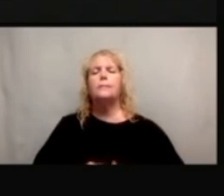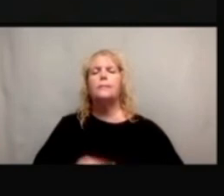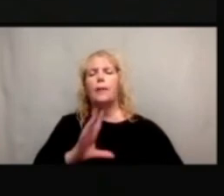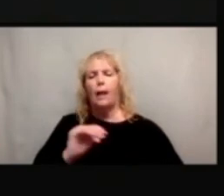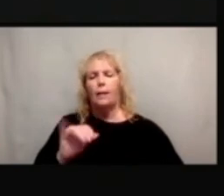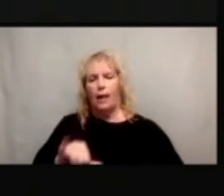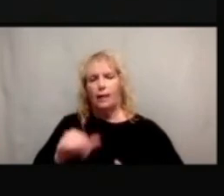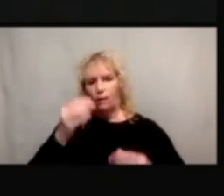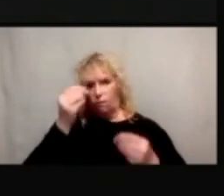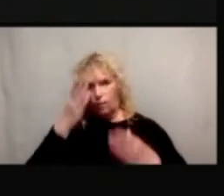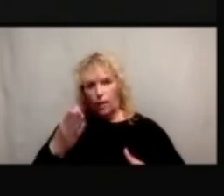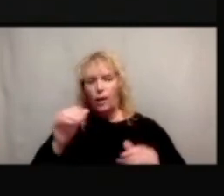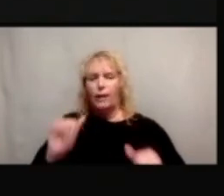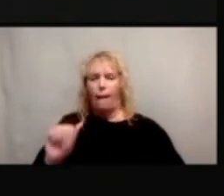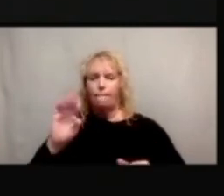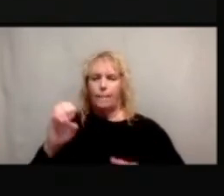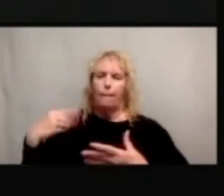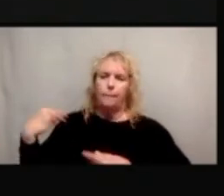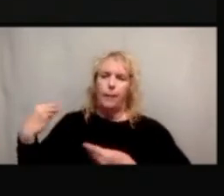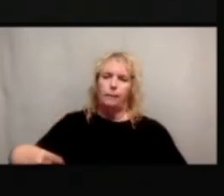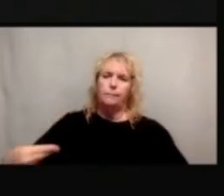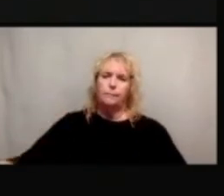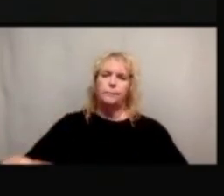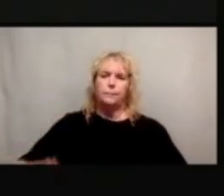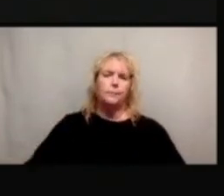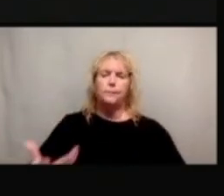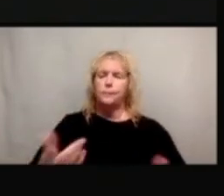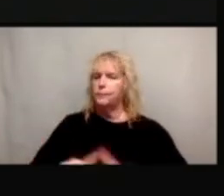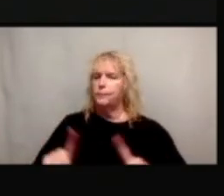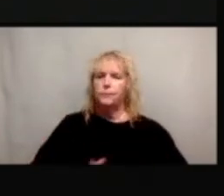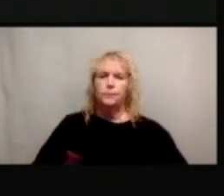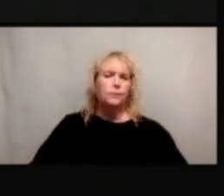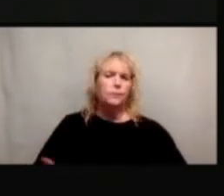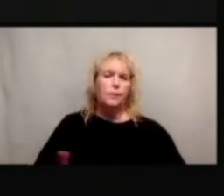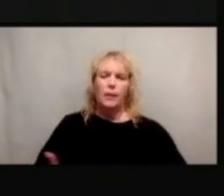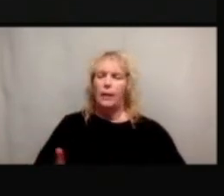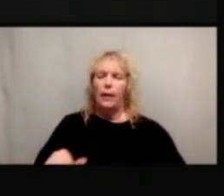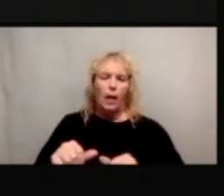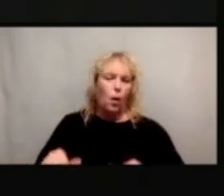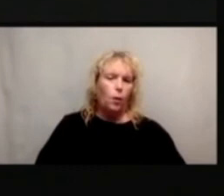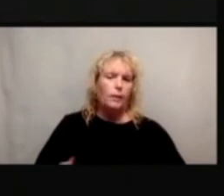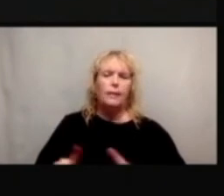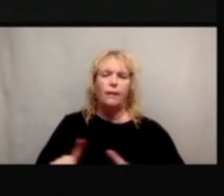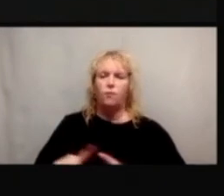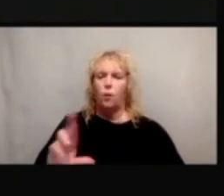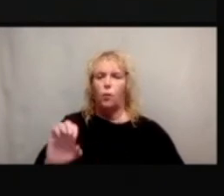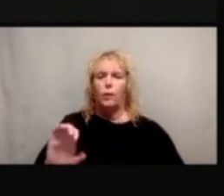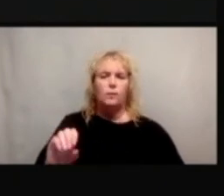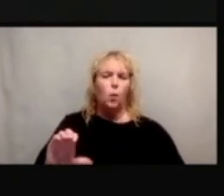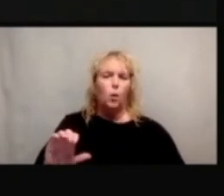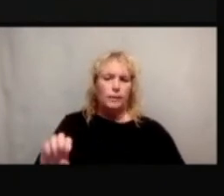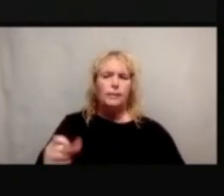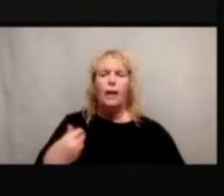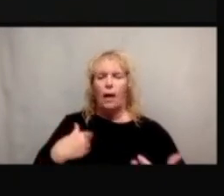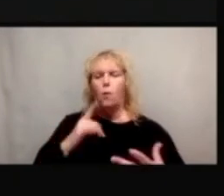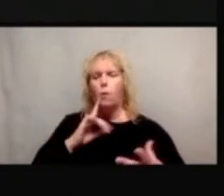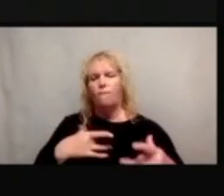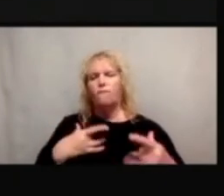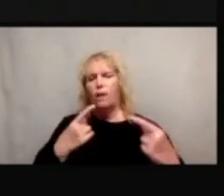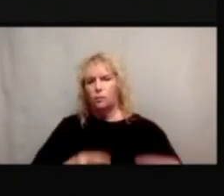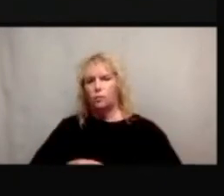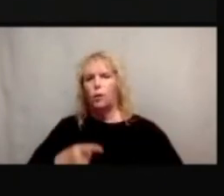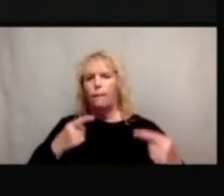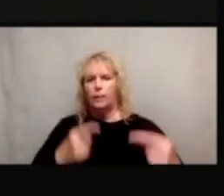information gets passed down from a variety of sources of variable credibility. And so we struggled with that, trying to figure